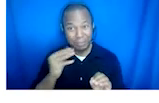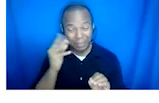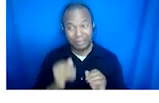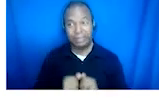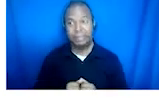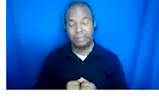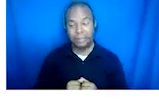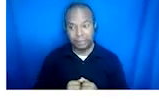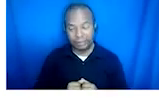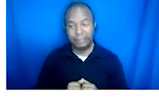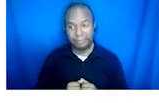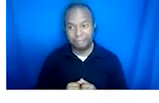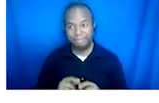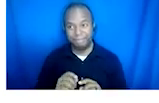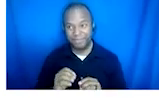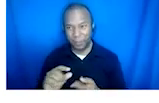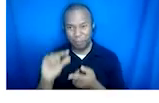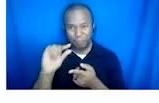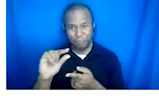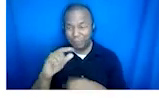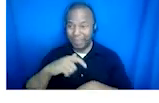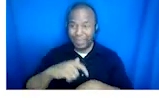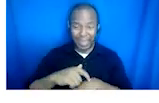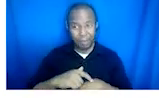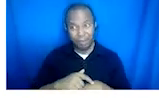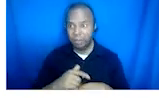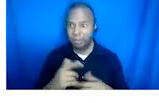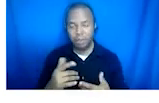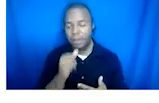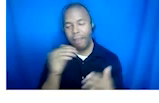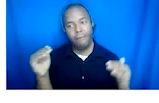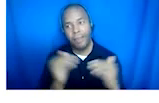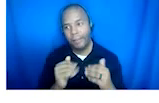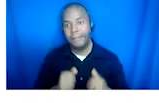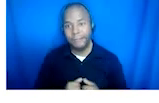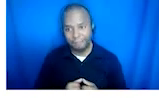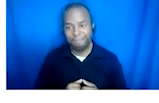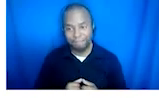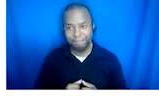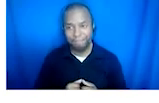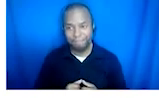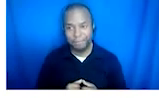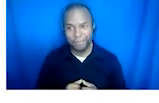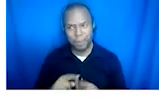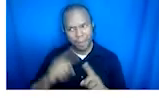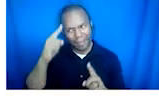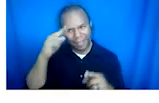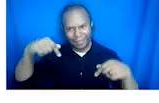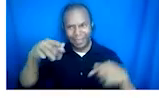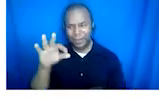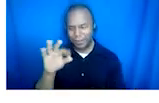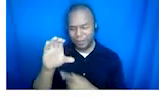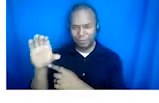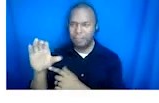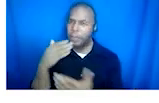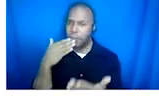and without much time. That was grossly unfair. But you know what? I think Fresno did a really, really good job. I'm